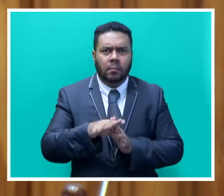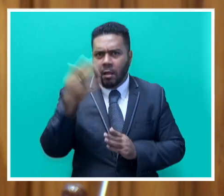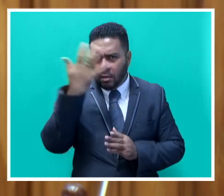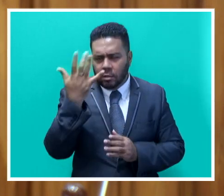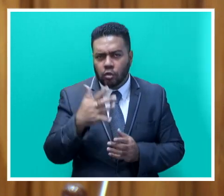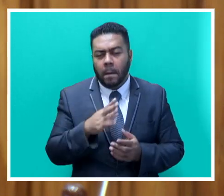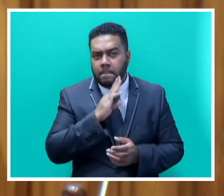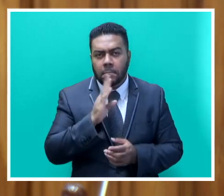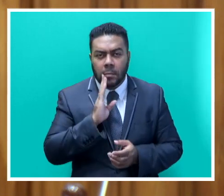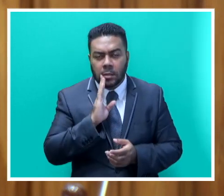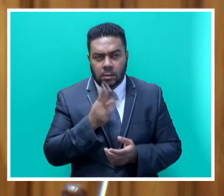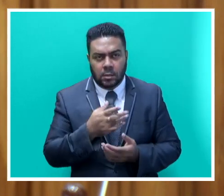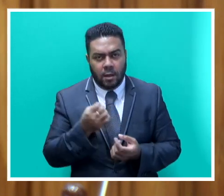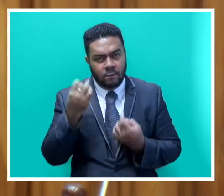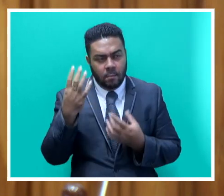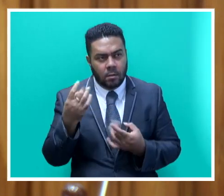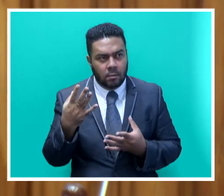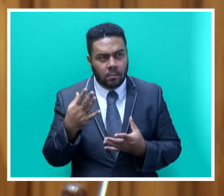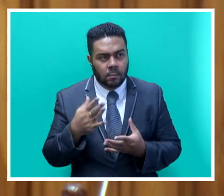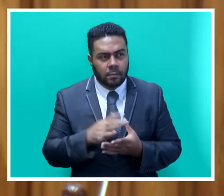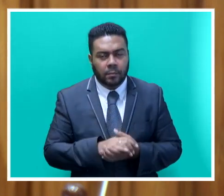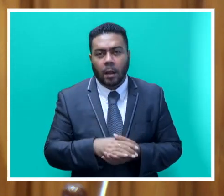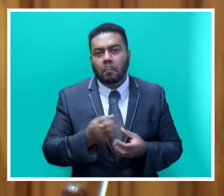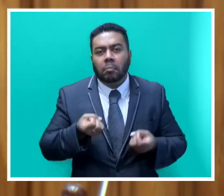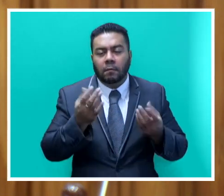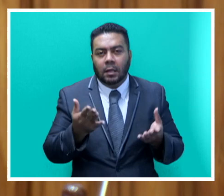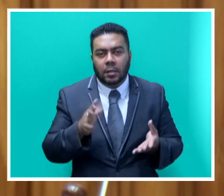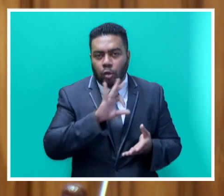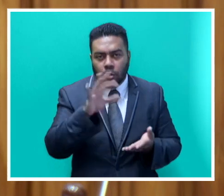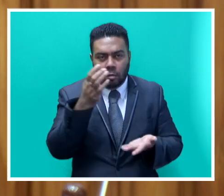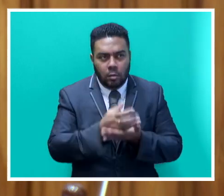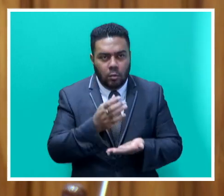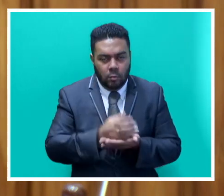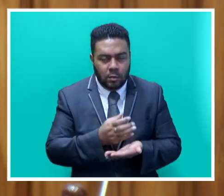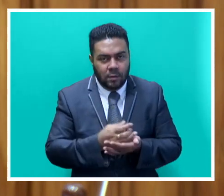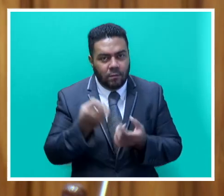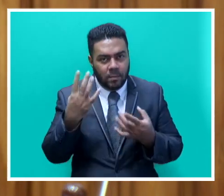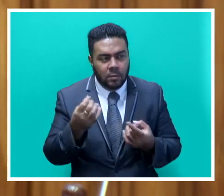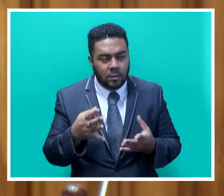individuals posing as experts, providing incorrect facts about COVID-19 disease and the